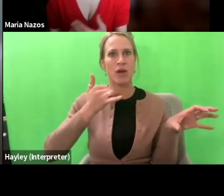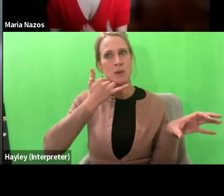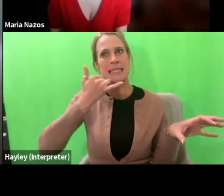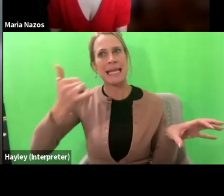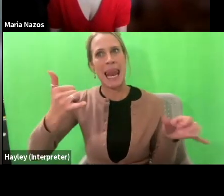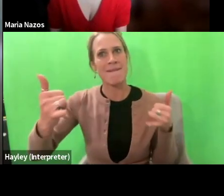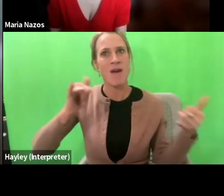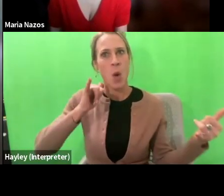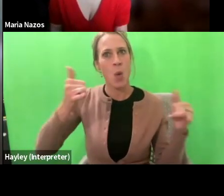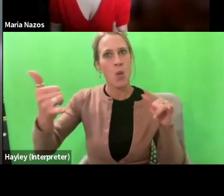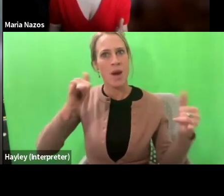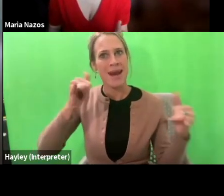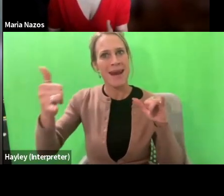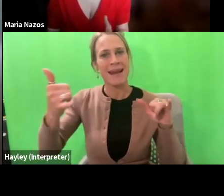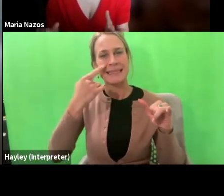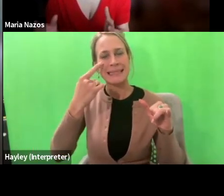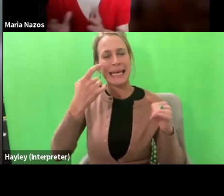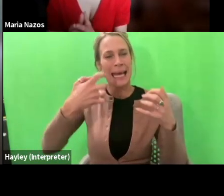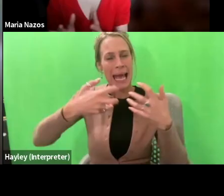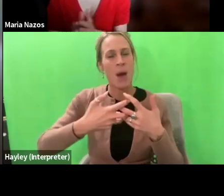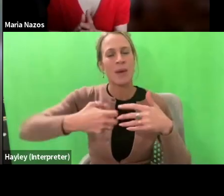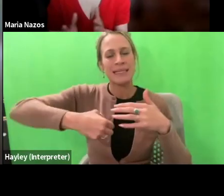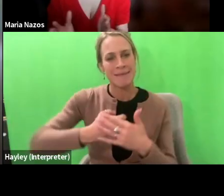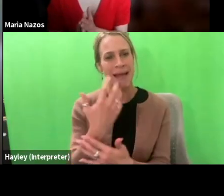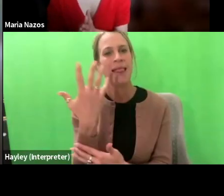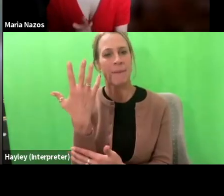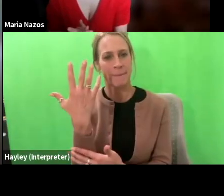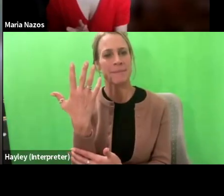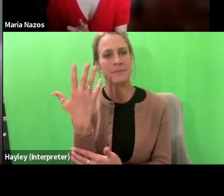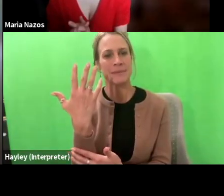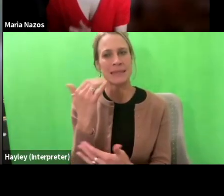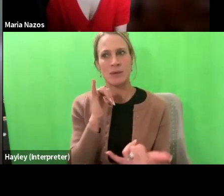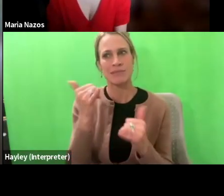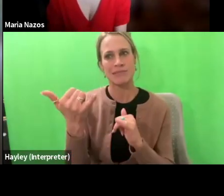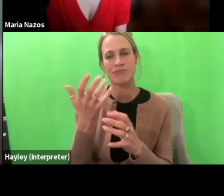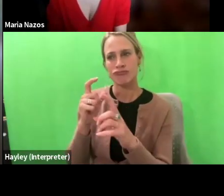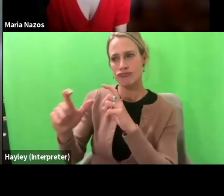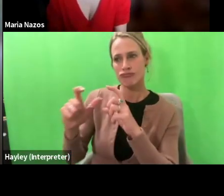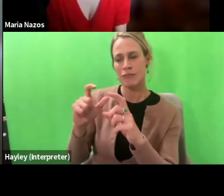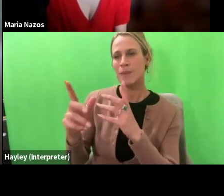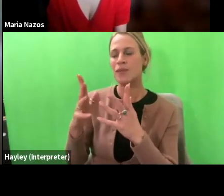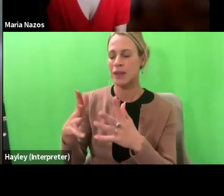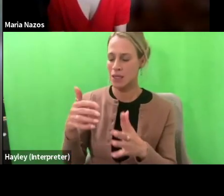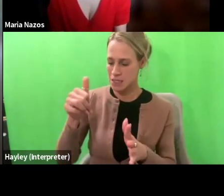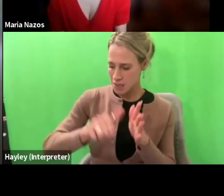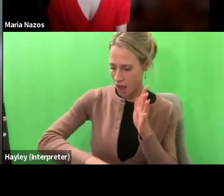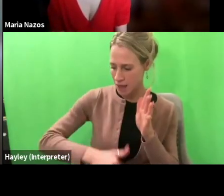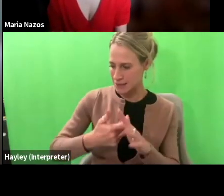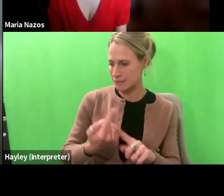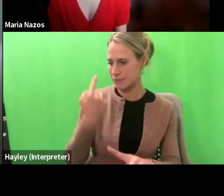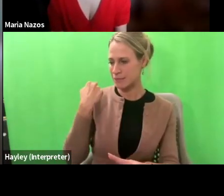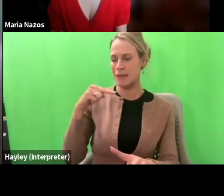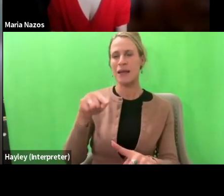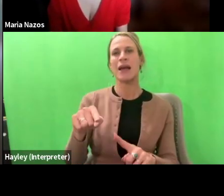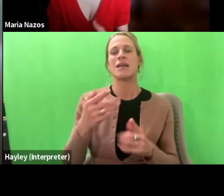really cool to see how it manifested. So I started out studying with the wonderful